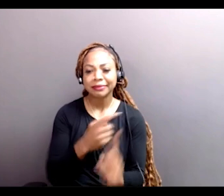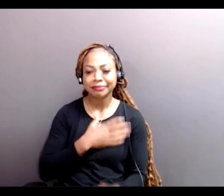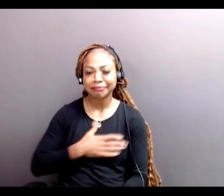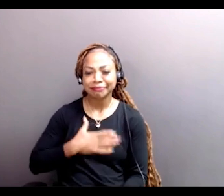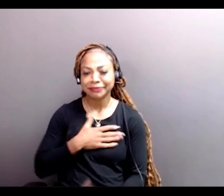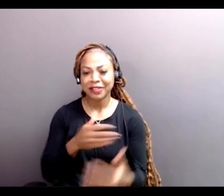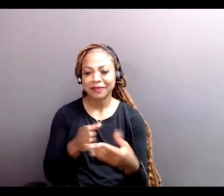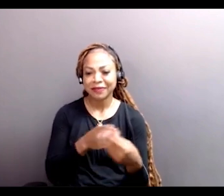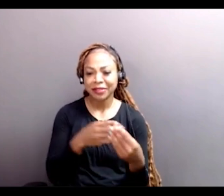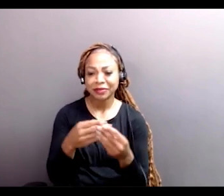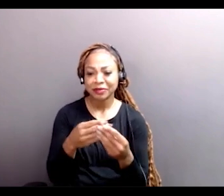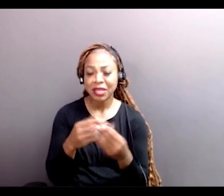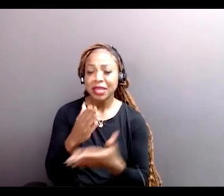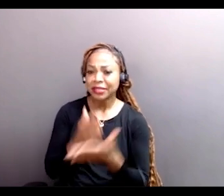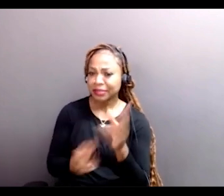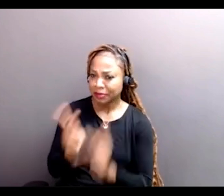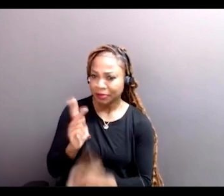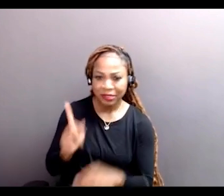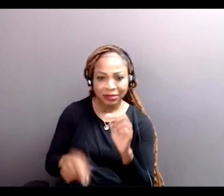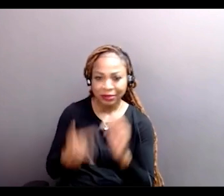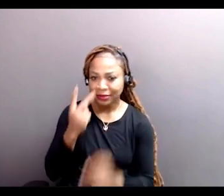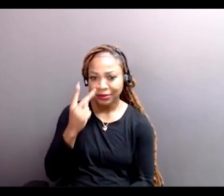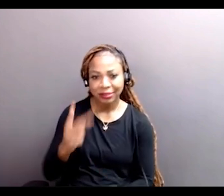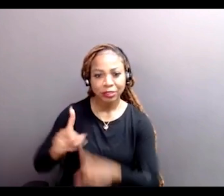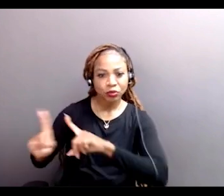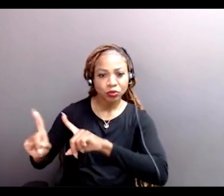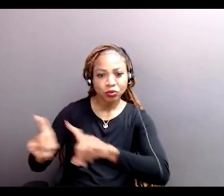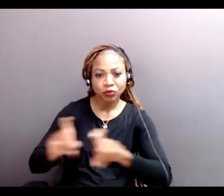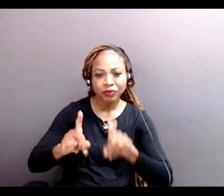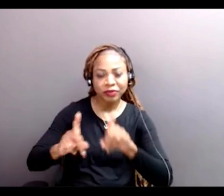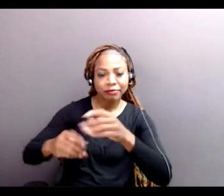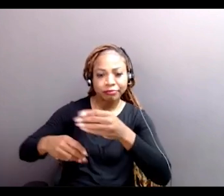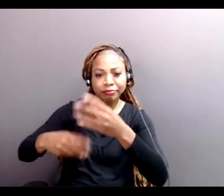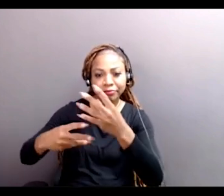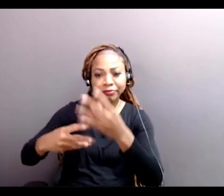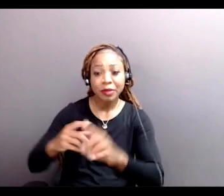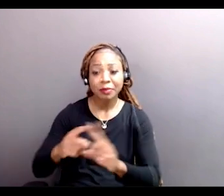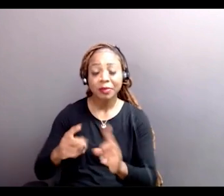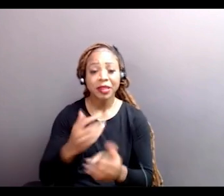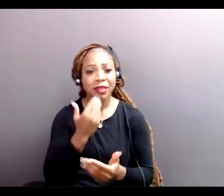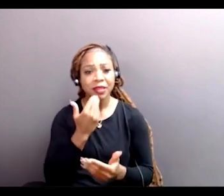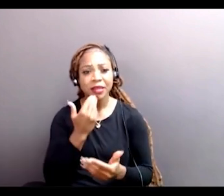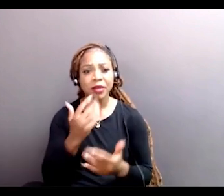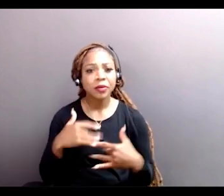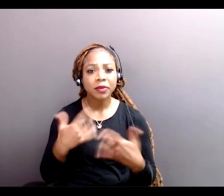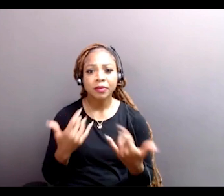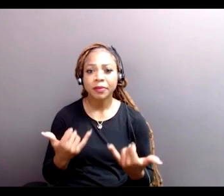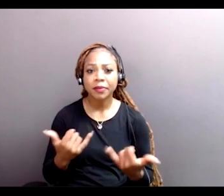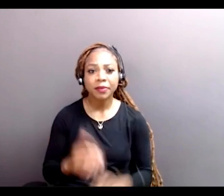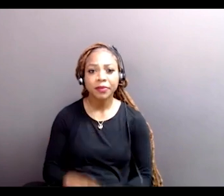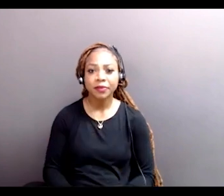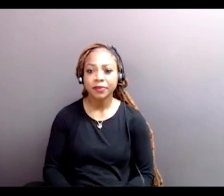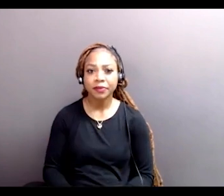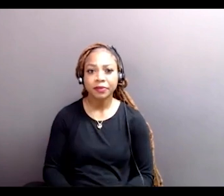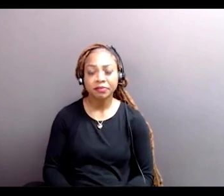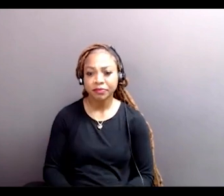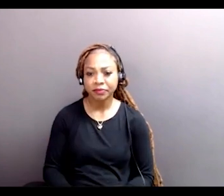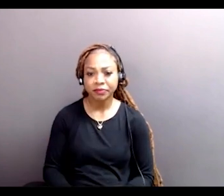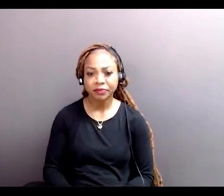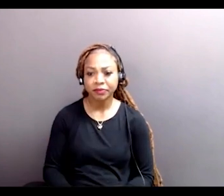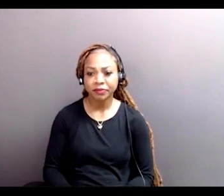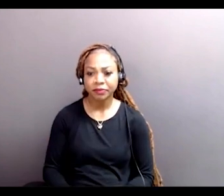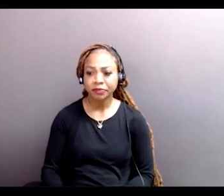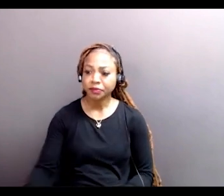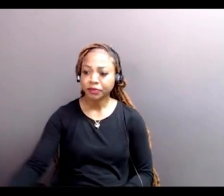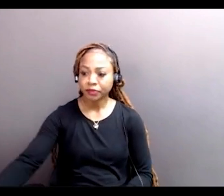I know some people are saying that they can't see the poll. But thank you. So where are we? We